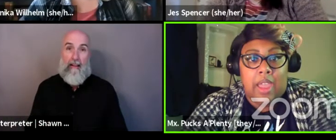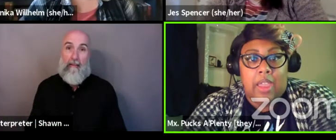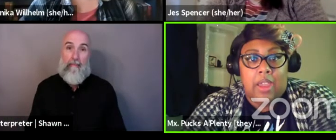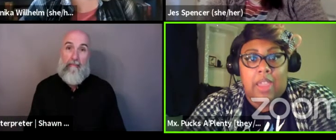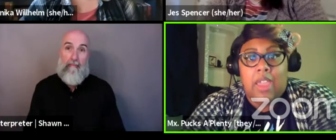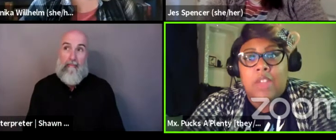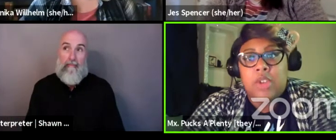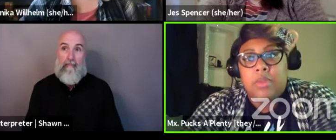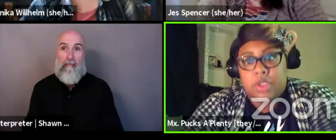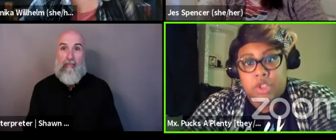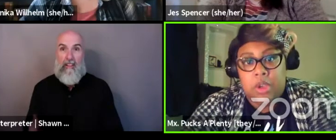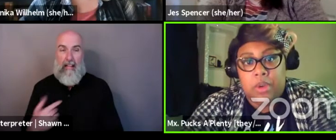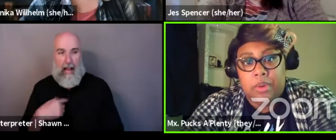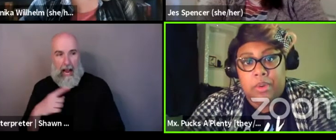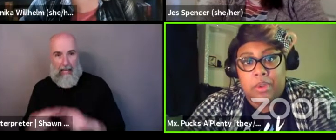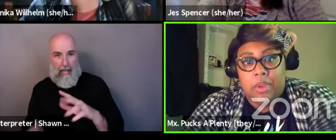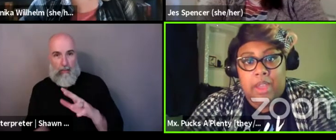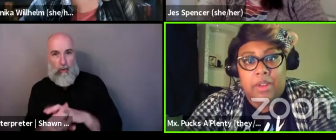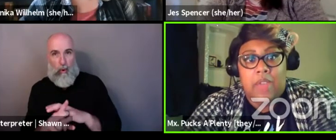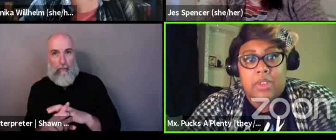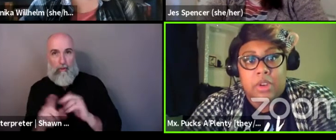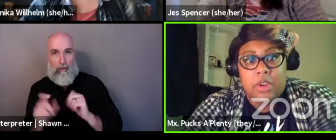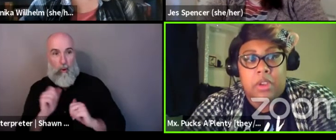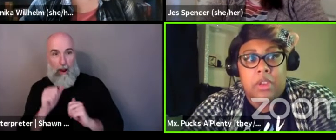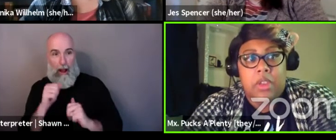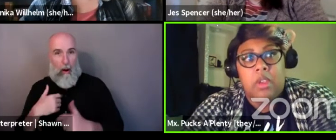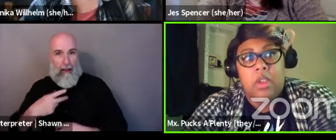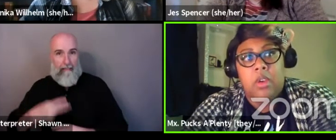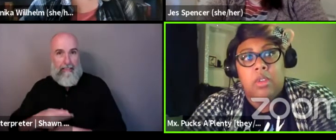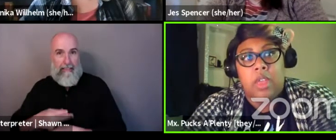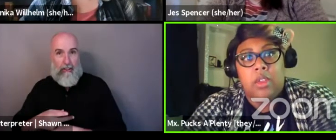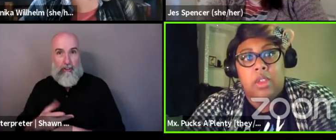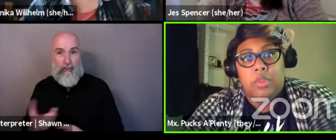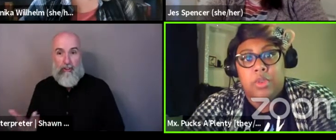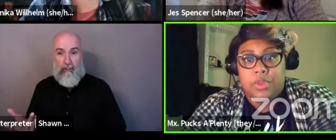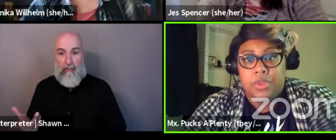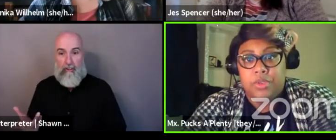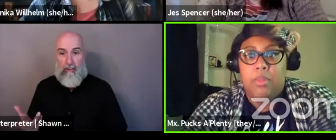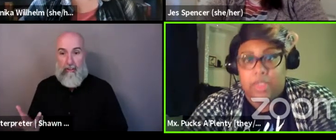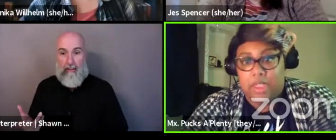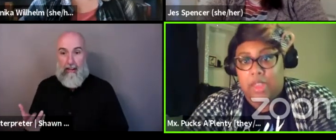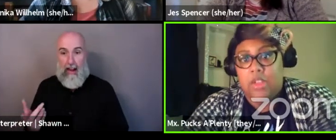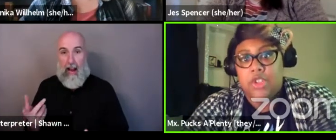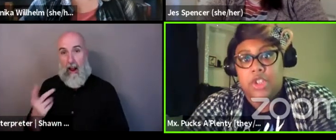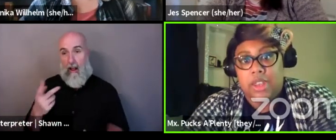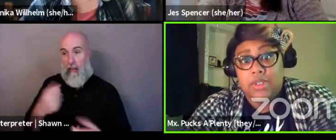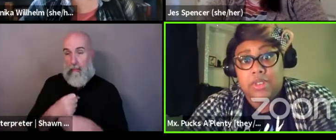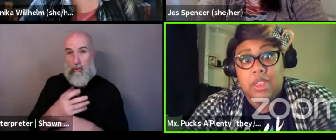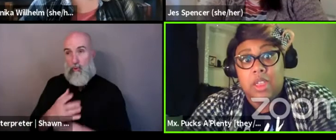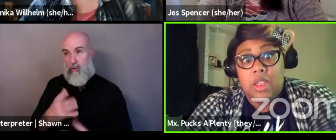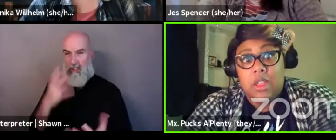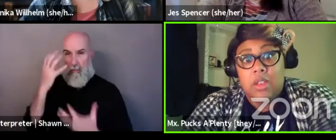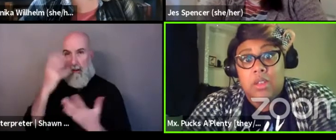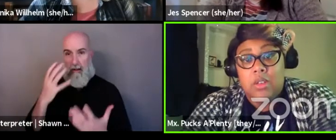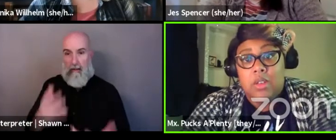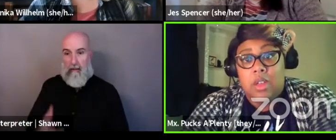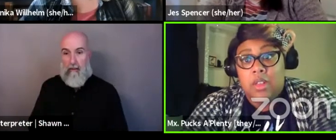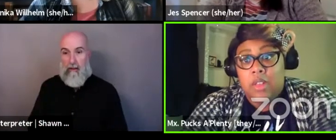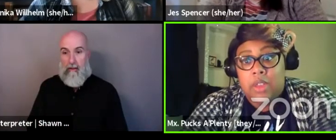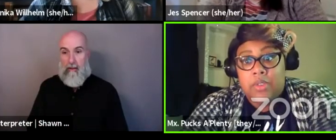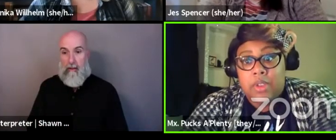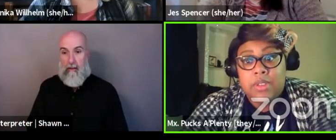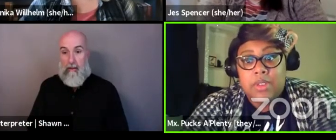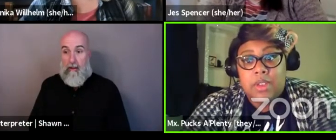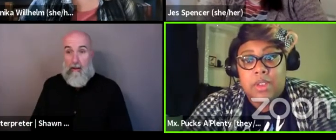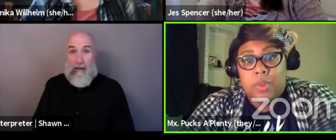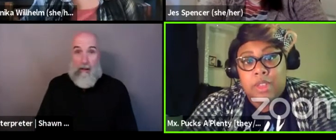they're like, I can't show up to the show, I don't have a sitter. And you hear, like, you know, the producers grumbling and getting all shitty. And I'm just like, a